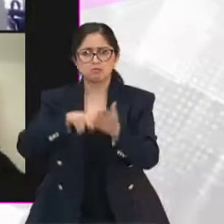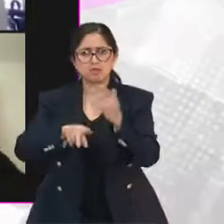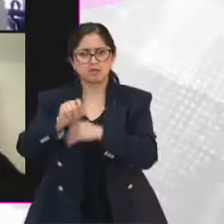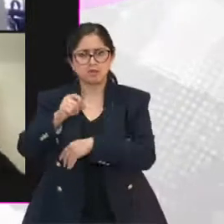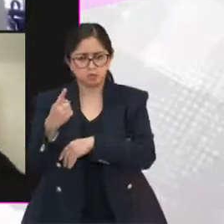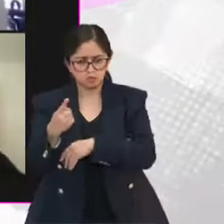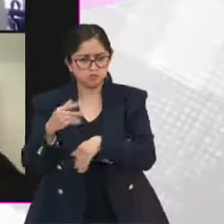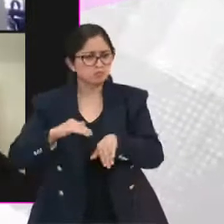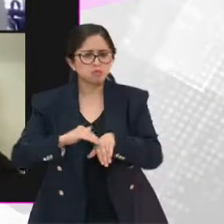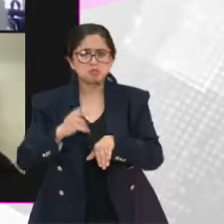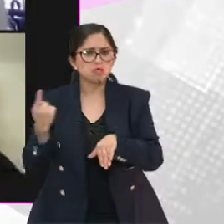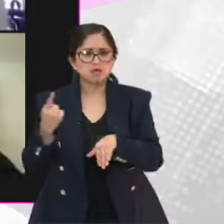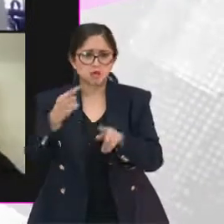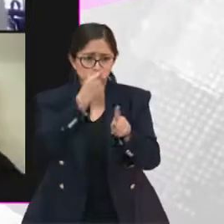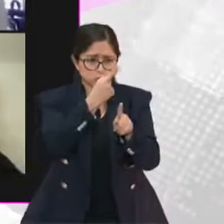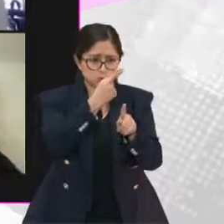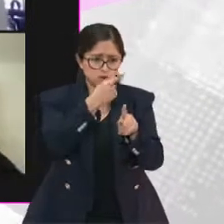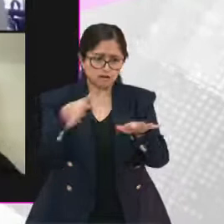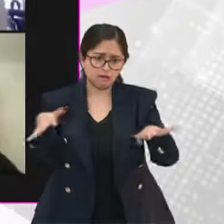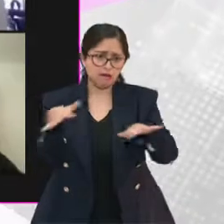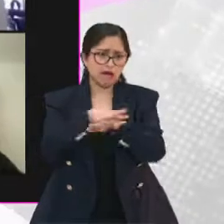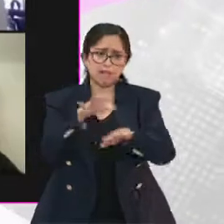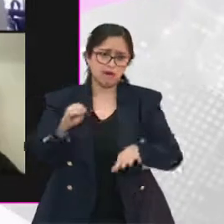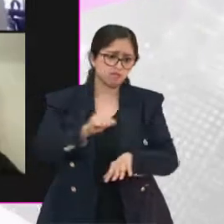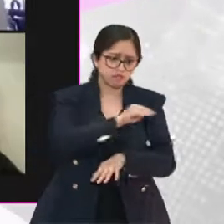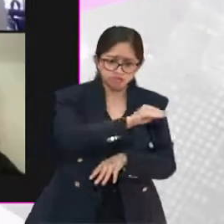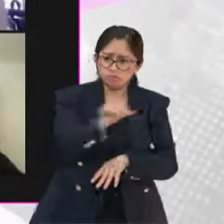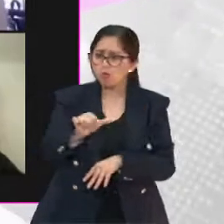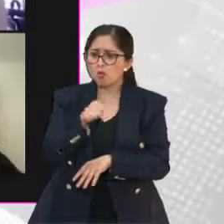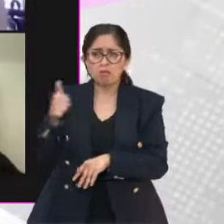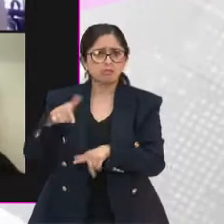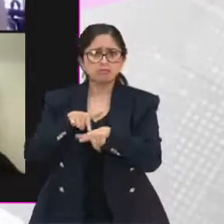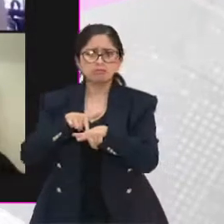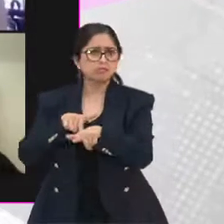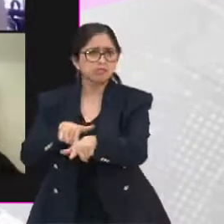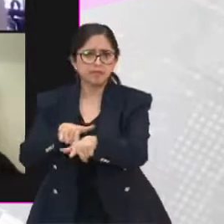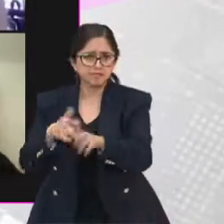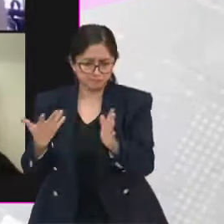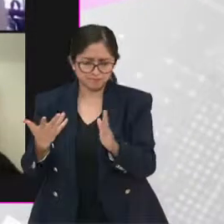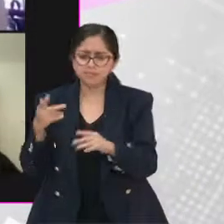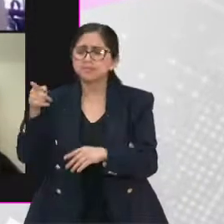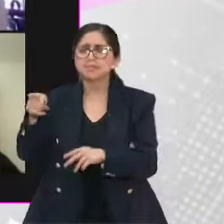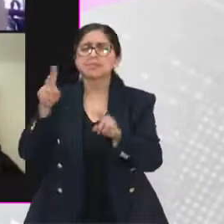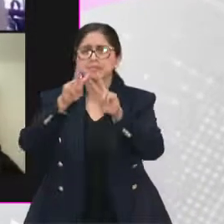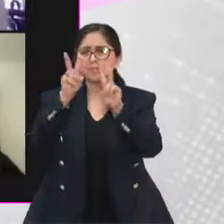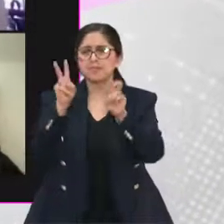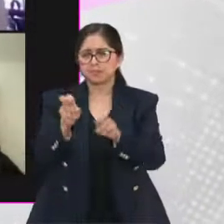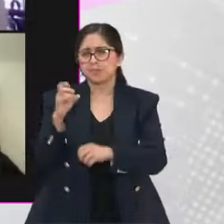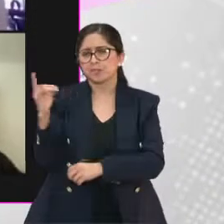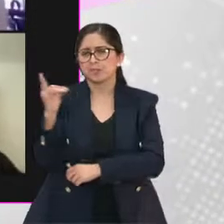in 2020 and the elections in 2021. Why we postpone one and not the other?